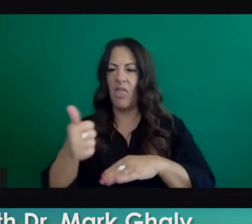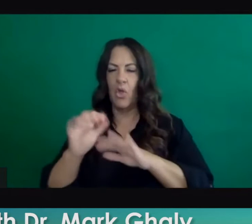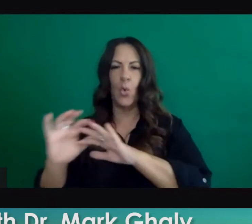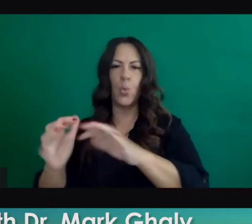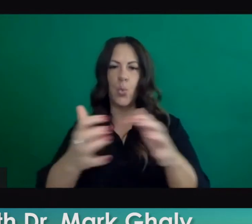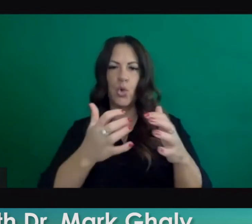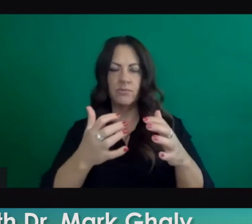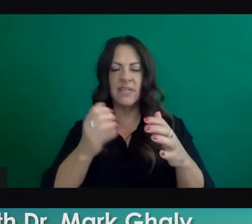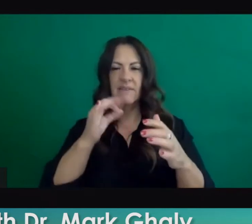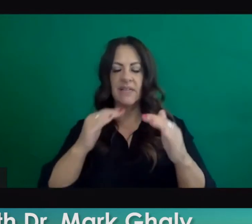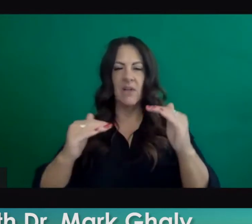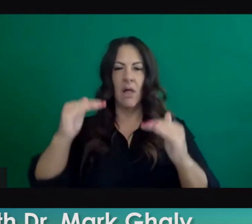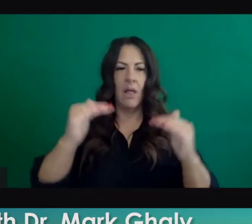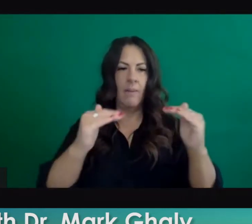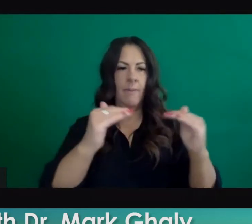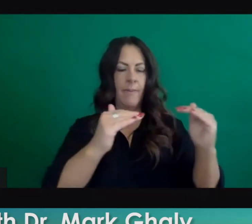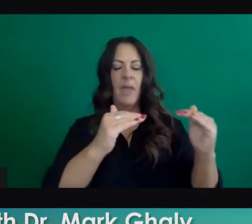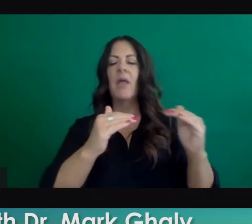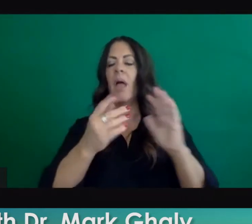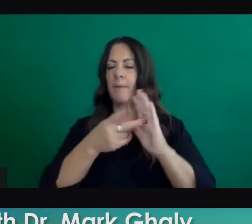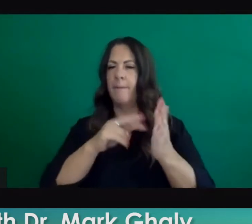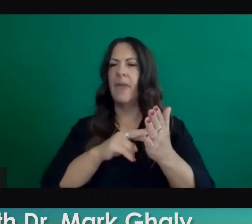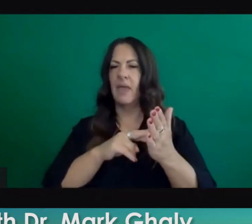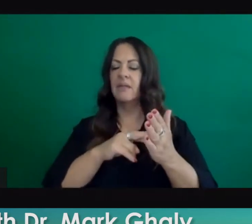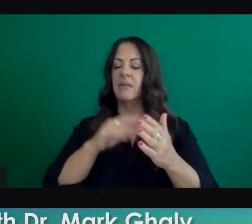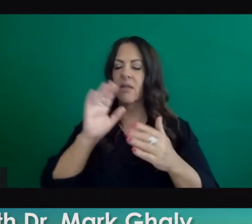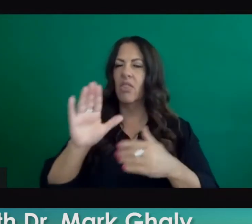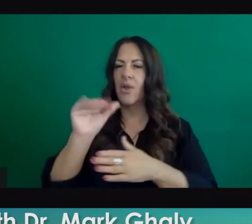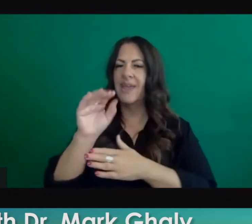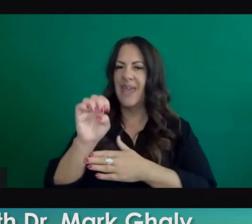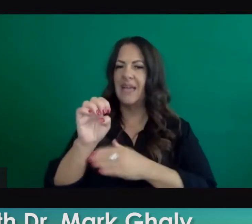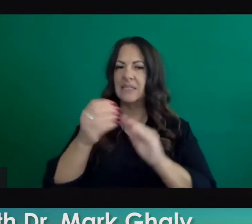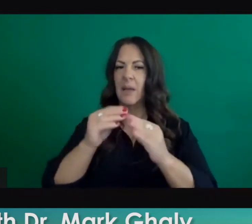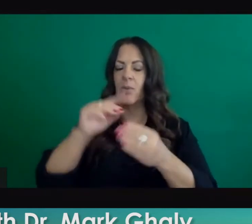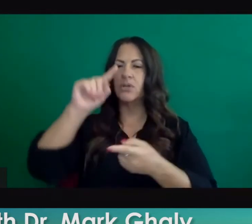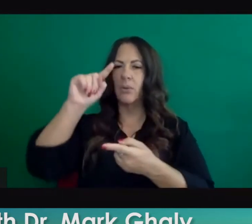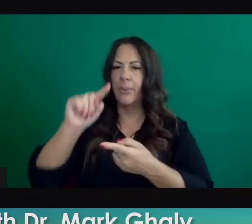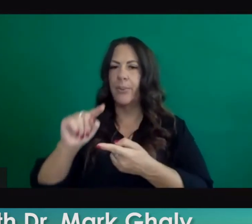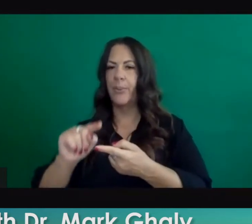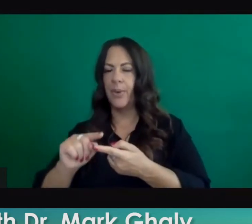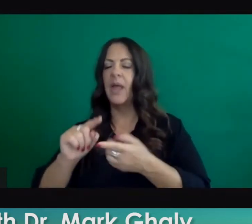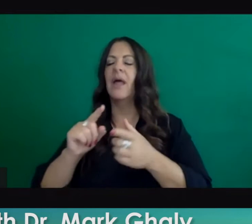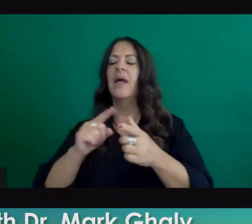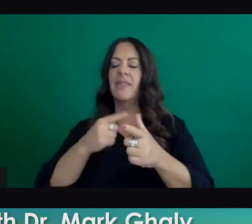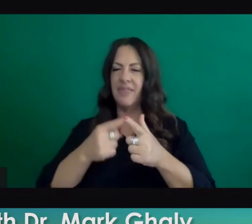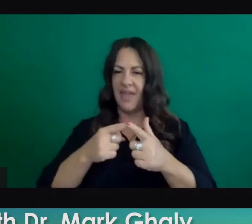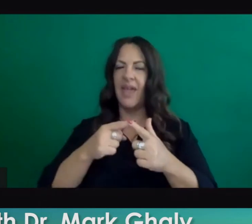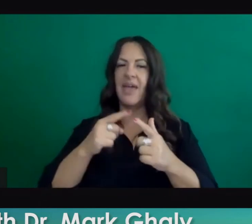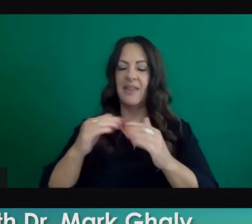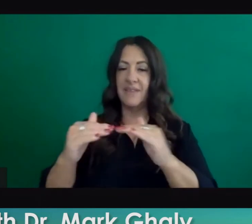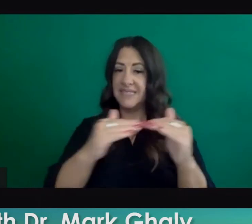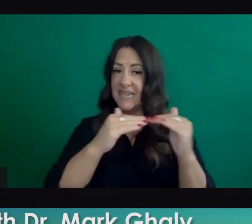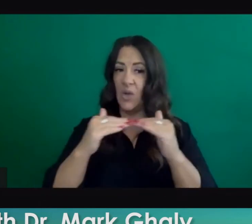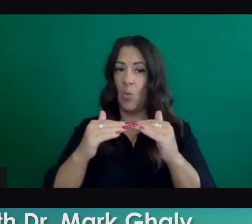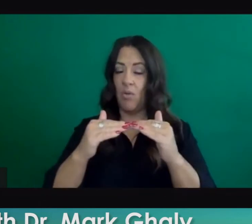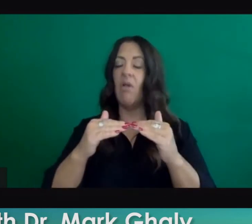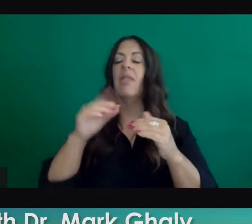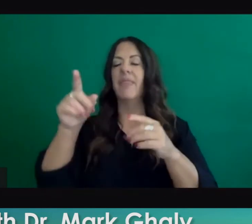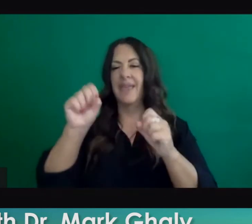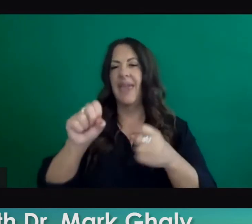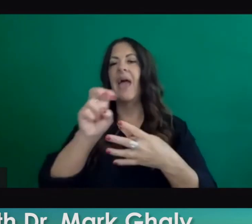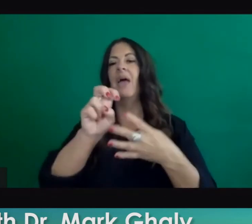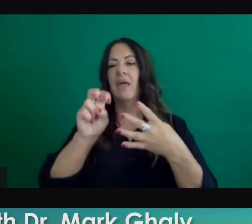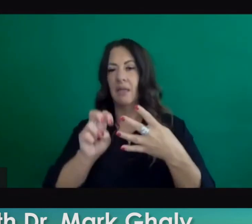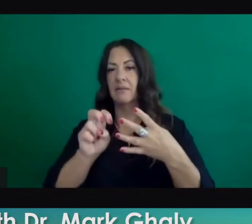Index is also in orange, 2 tiers below, and their case rate is declining, then they can actually move to the next less restrictive tier. So can't skip